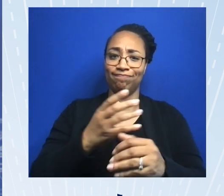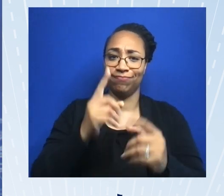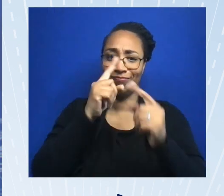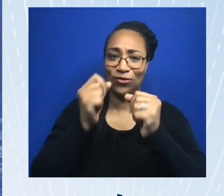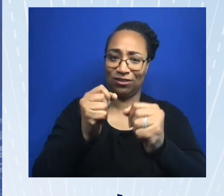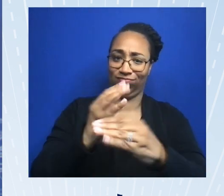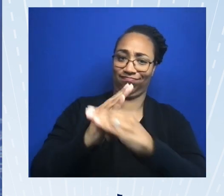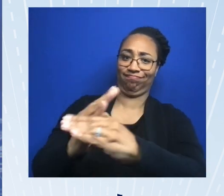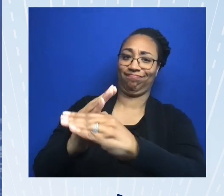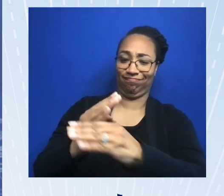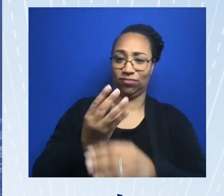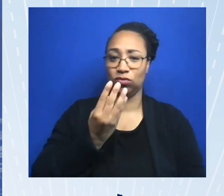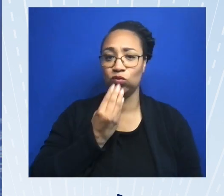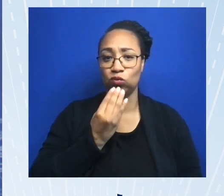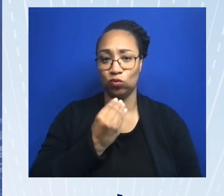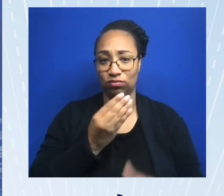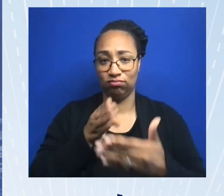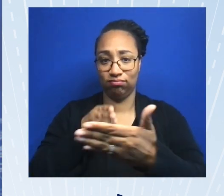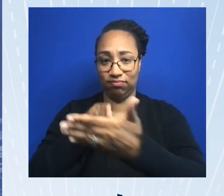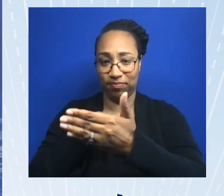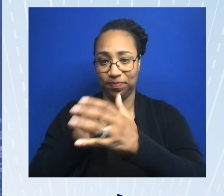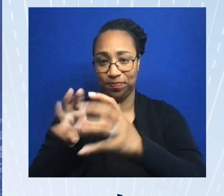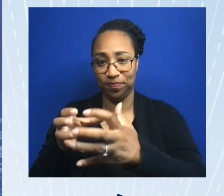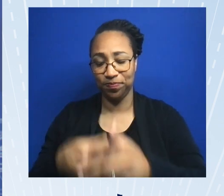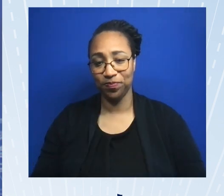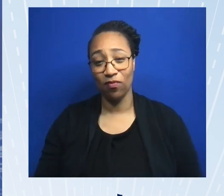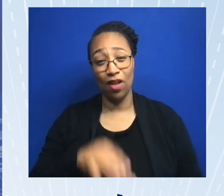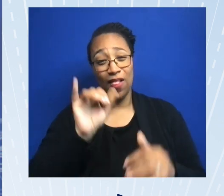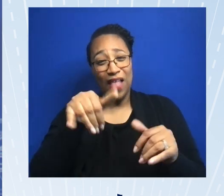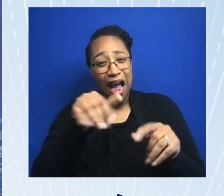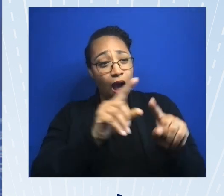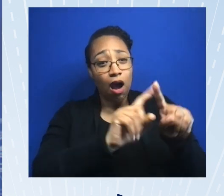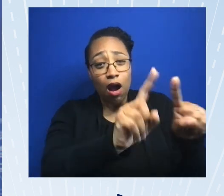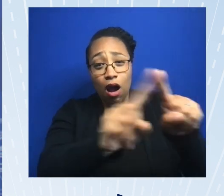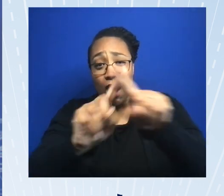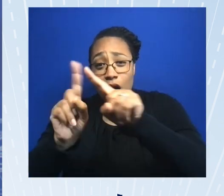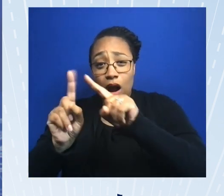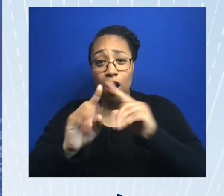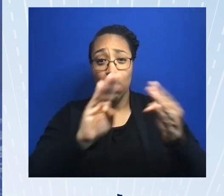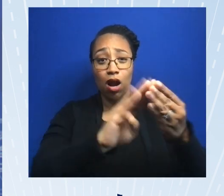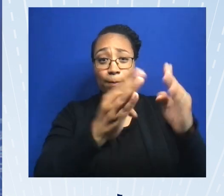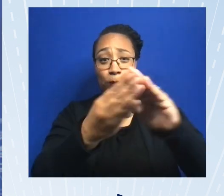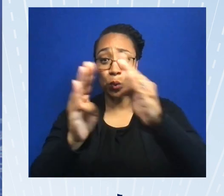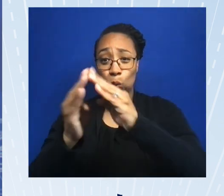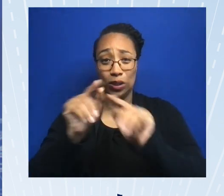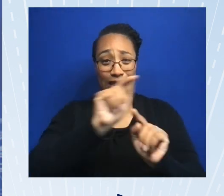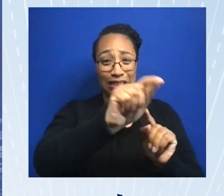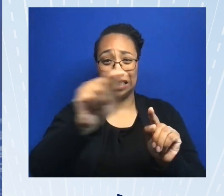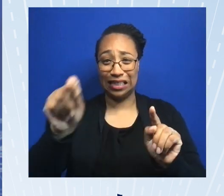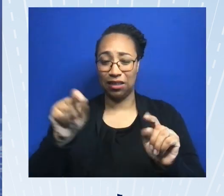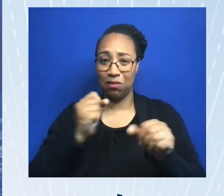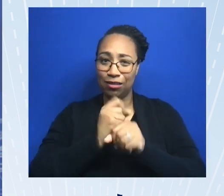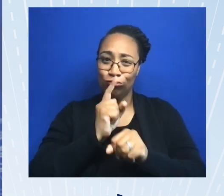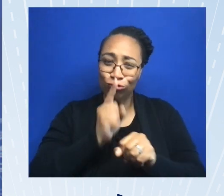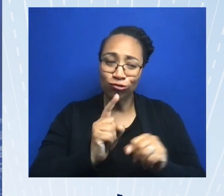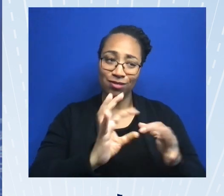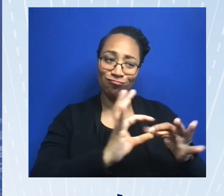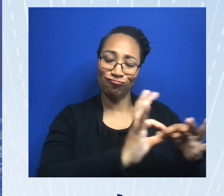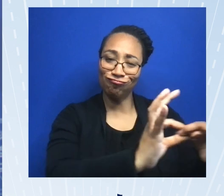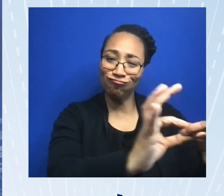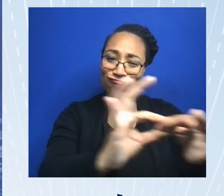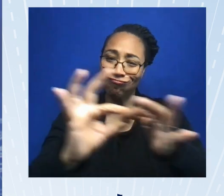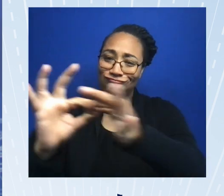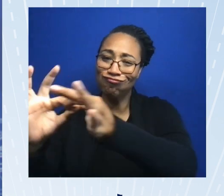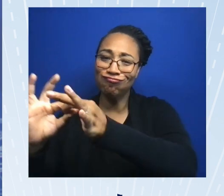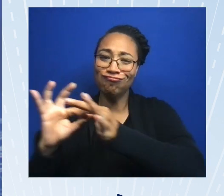solidarity and collective action to counter anti-Semitism and other forms of hate. When a